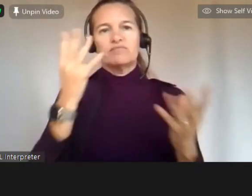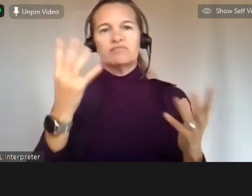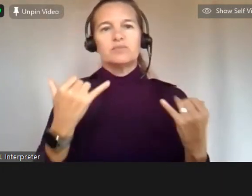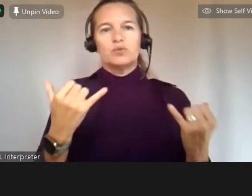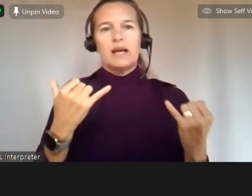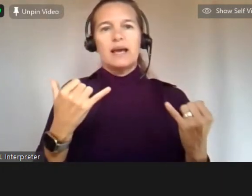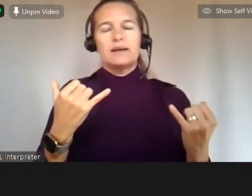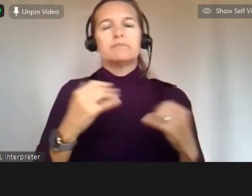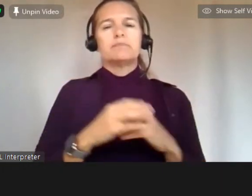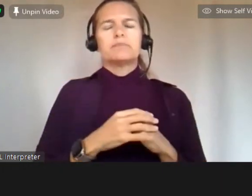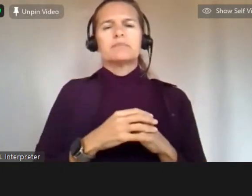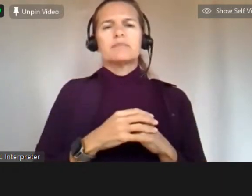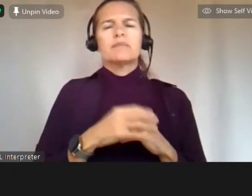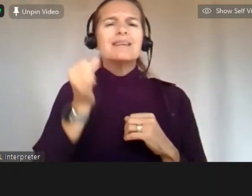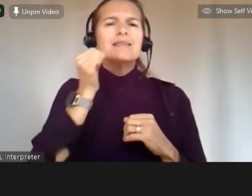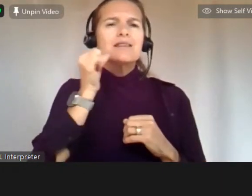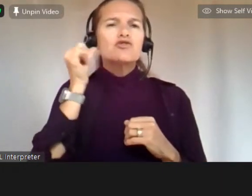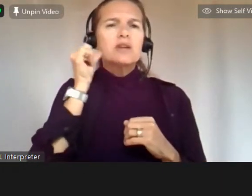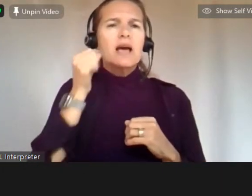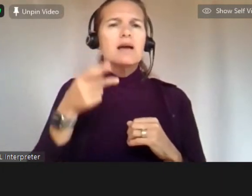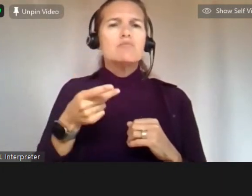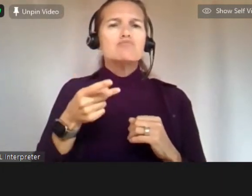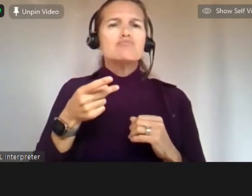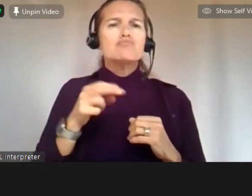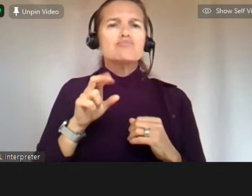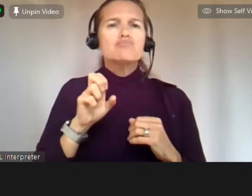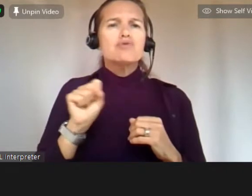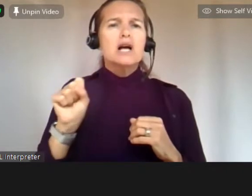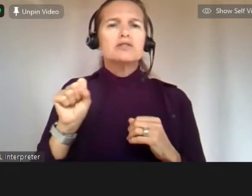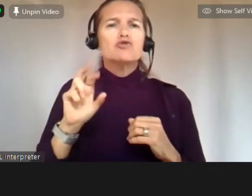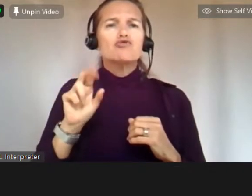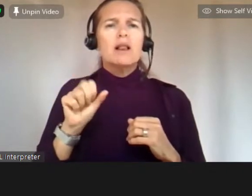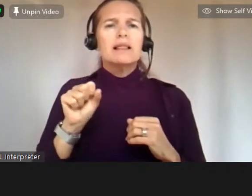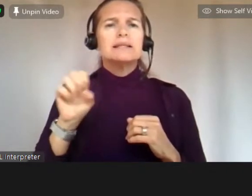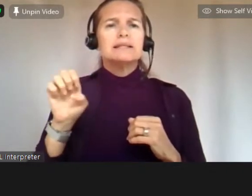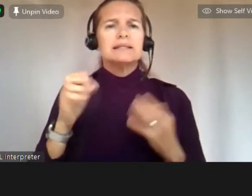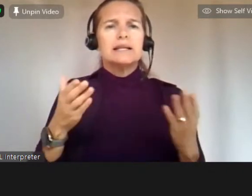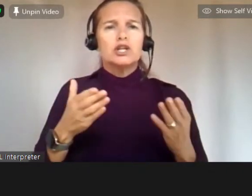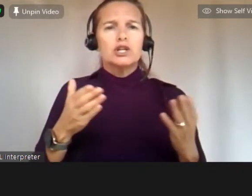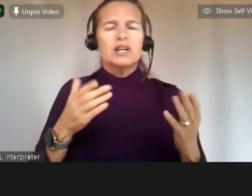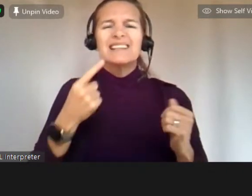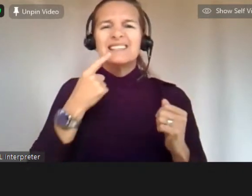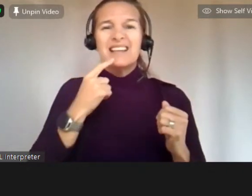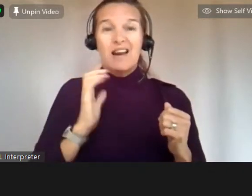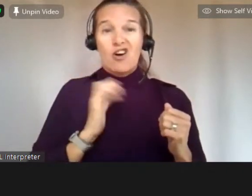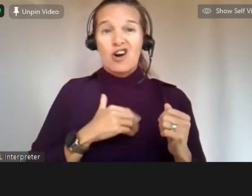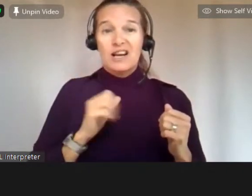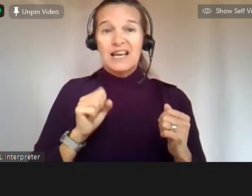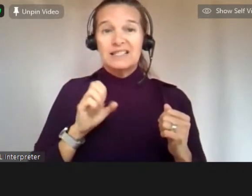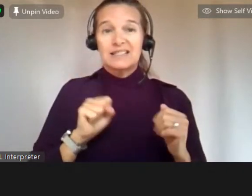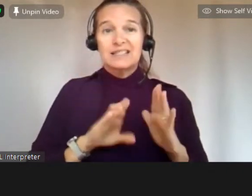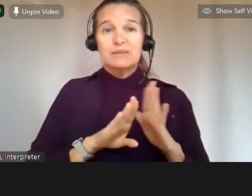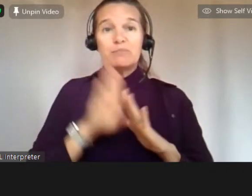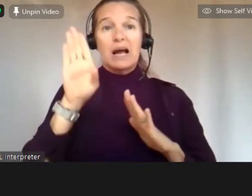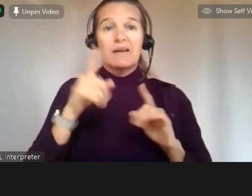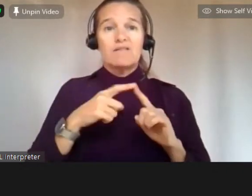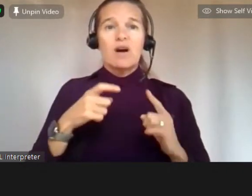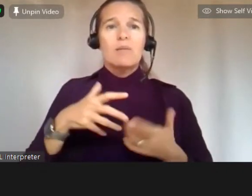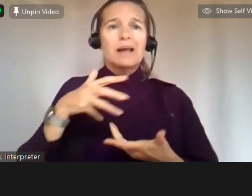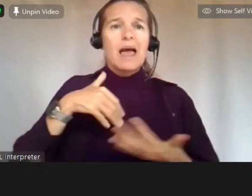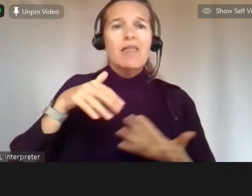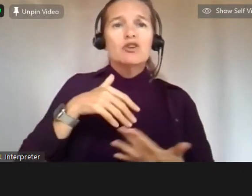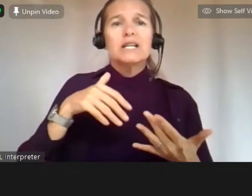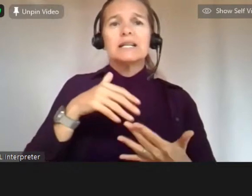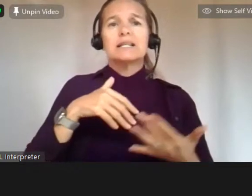Yesterday, we got a press release from the county saying that we'd experienced a case spike from social gatherings and apartment settings